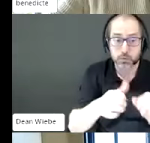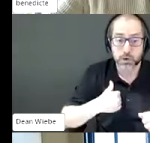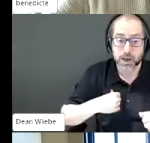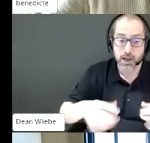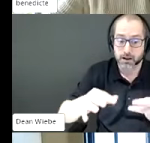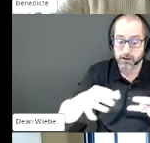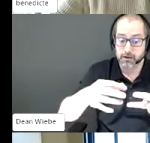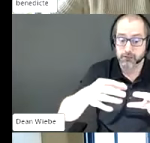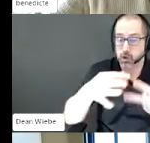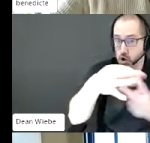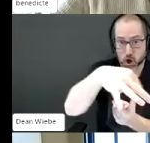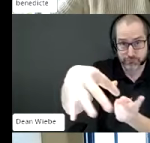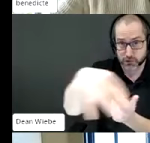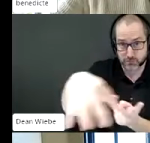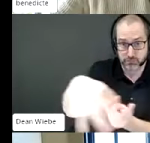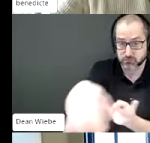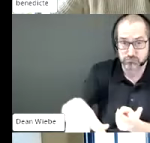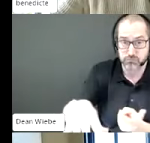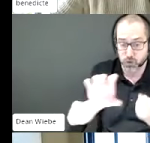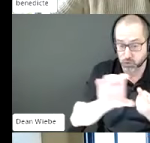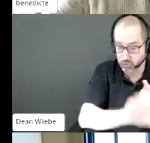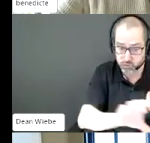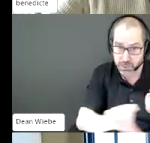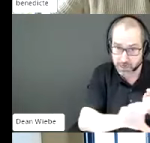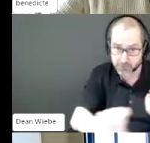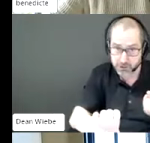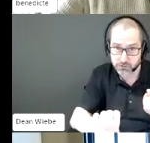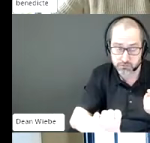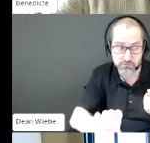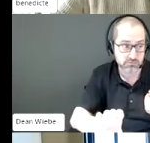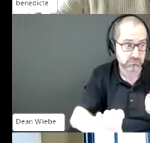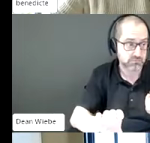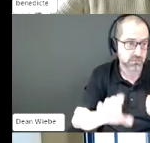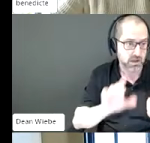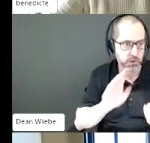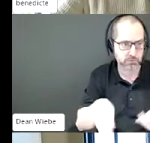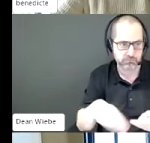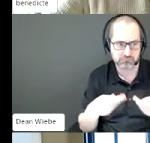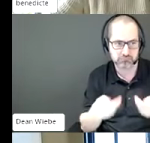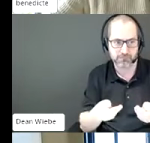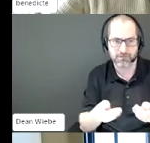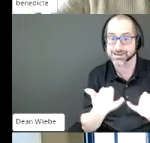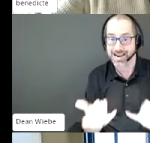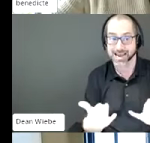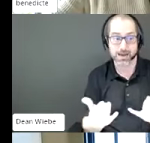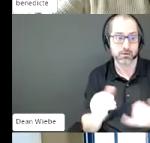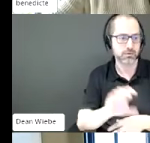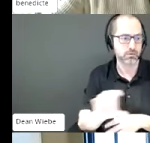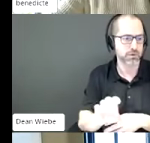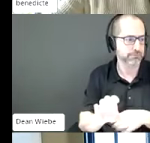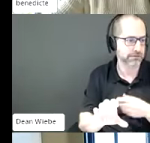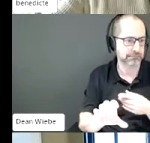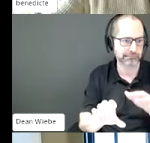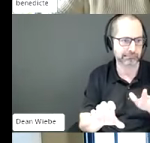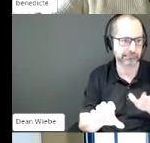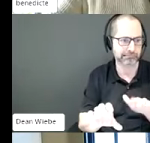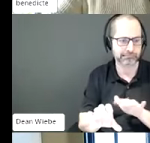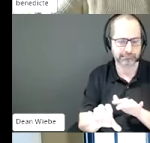for closed captioning, which I'll turn on now, if I can find it. And